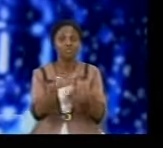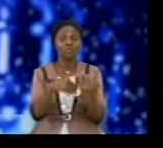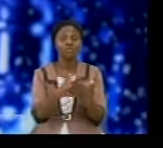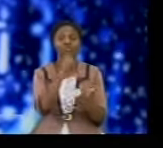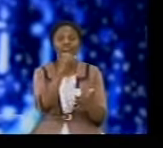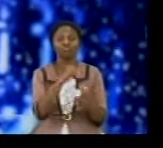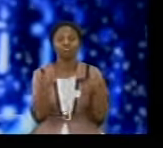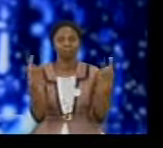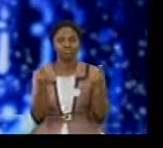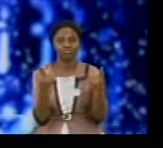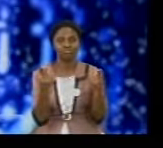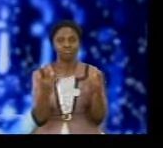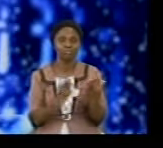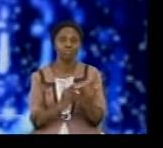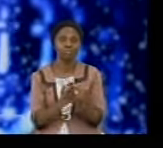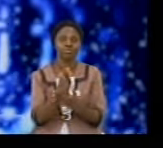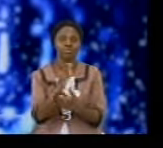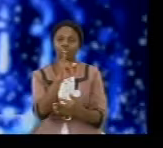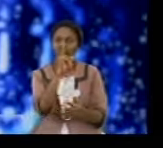genuine repentance.